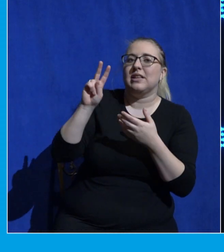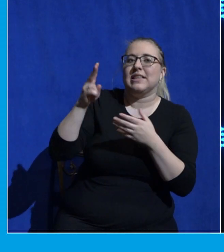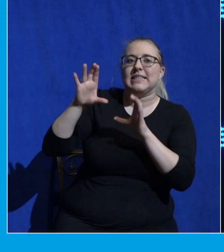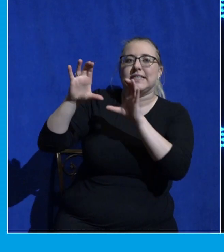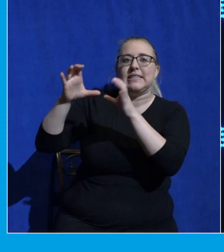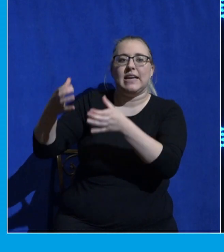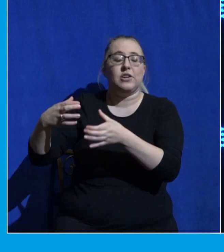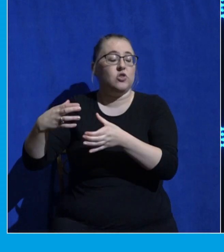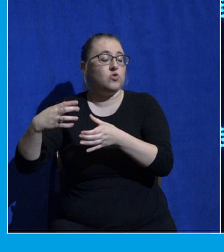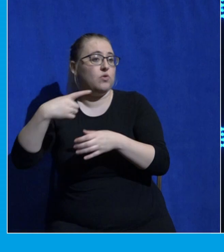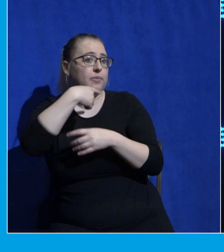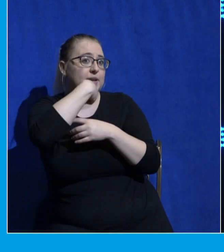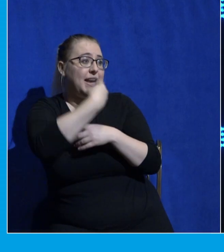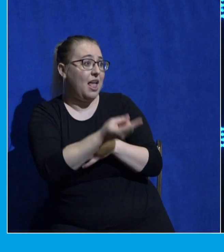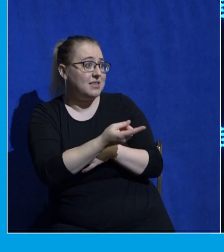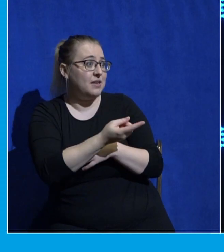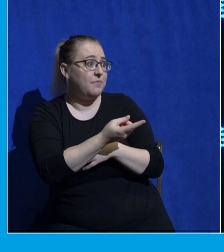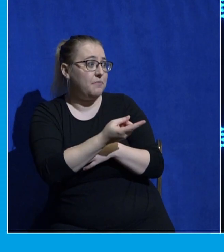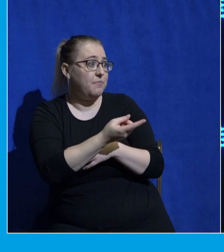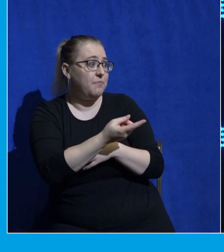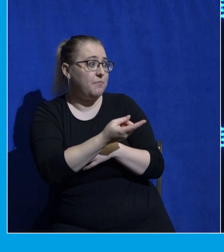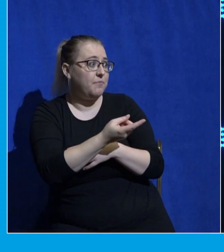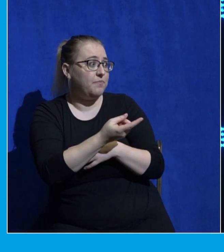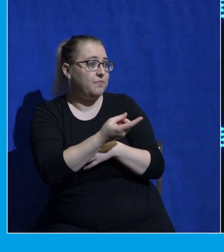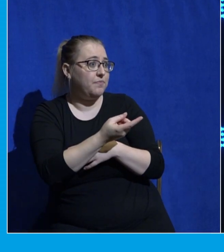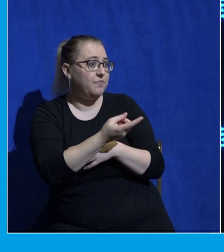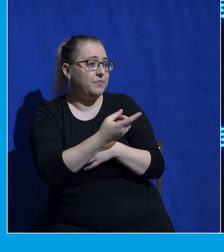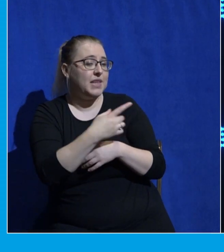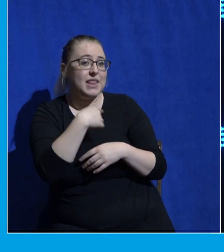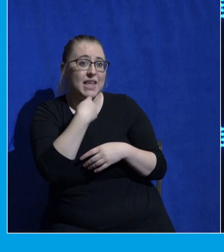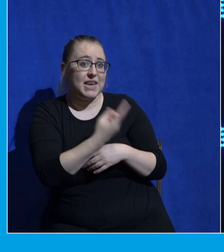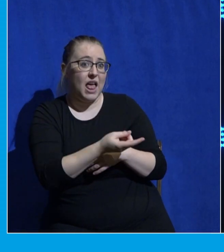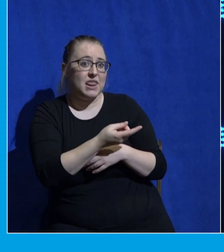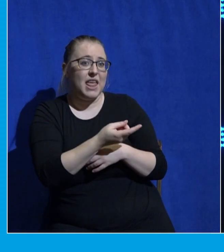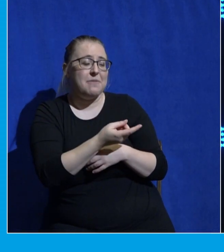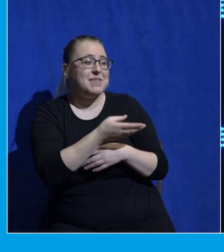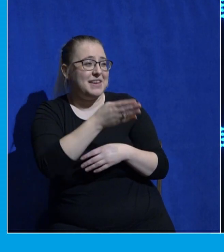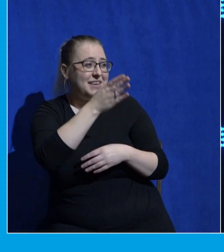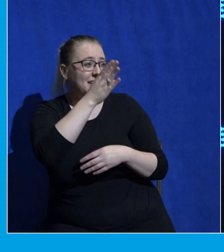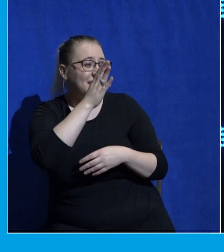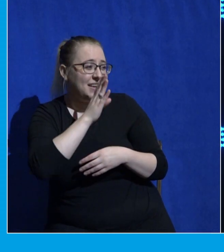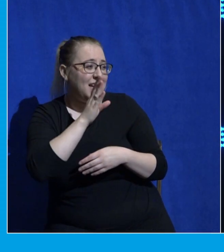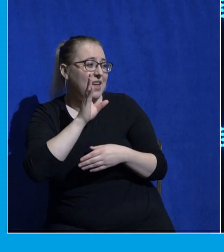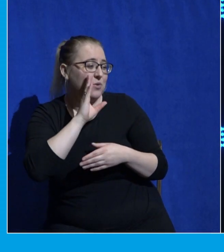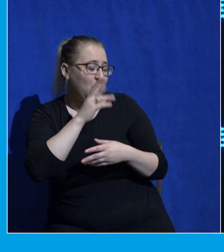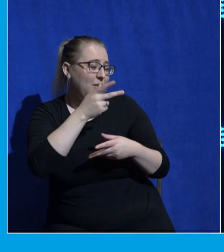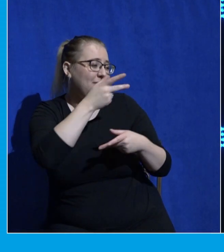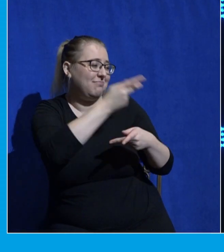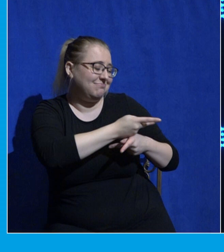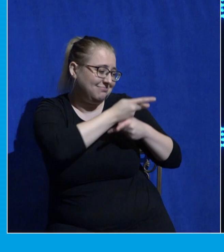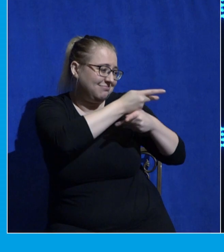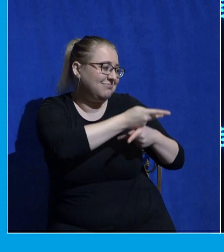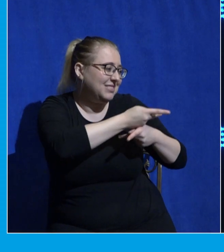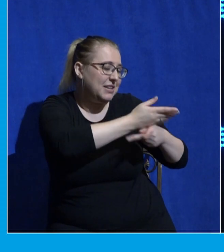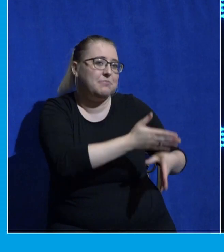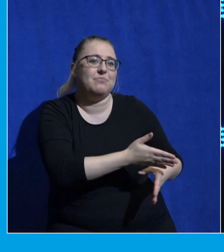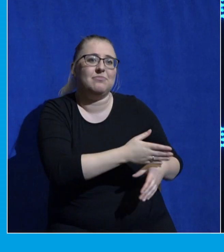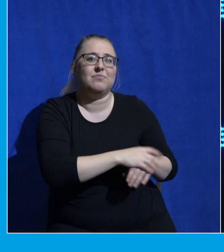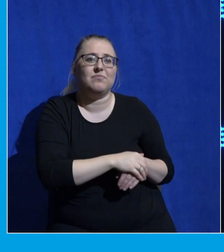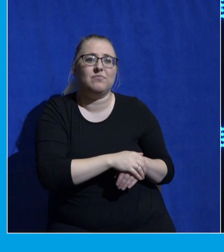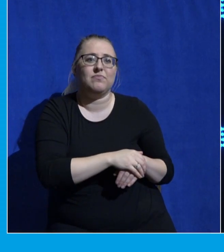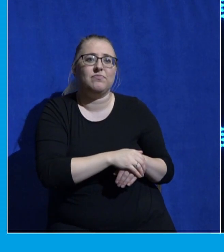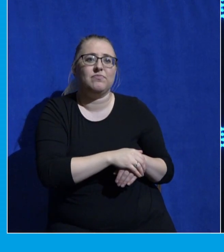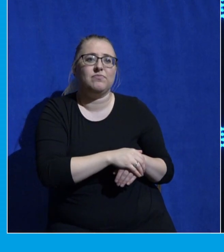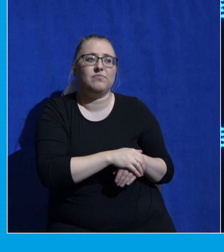sings back to that first person. And what do they sing? Well, they sing about how God is a keeper. And hear